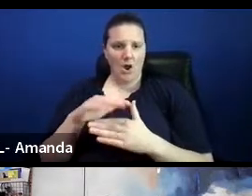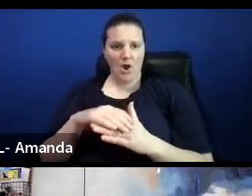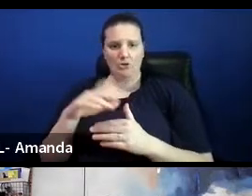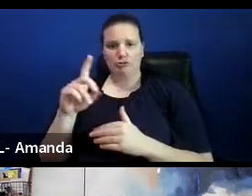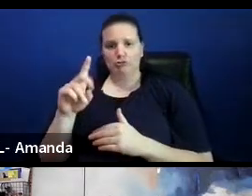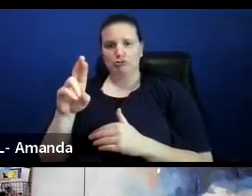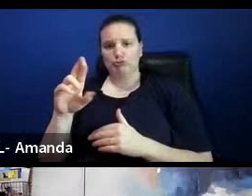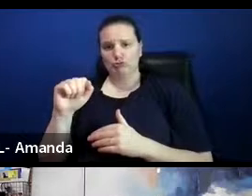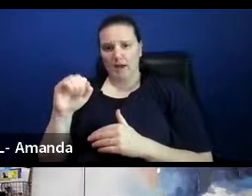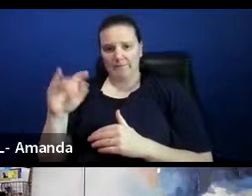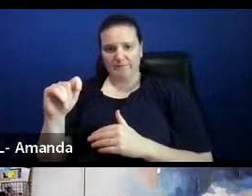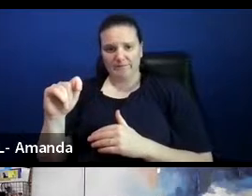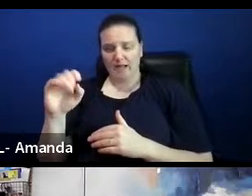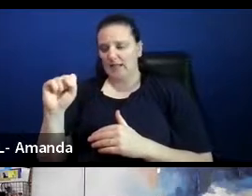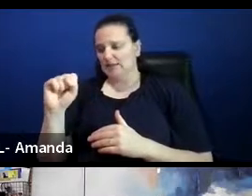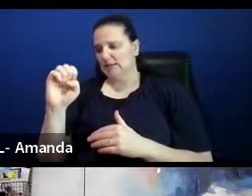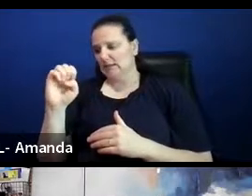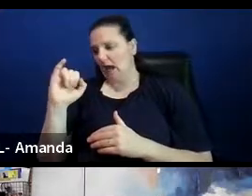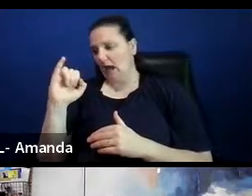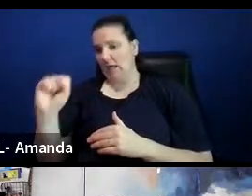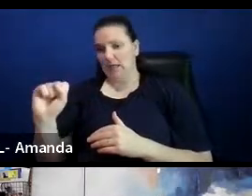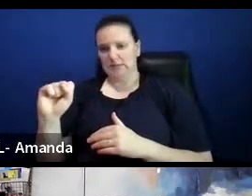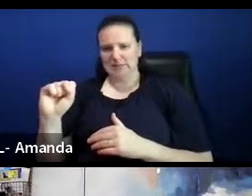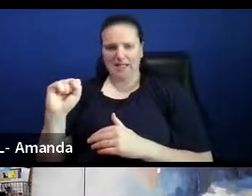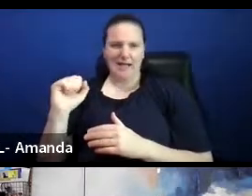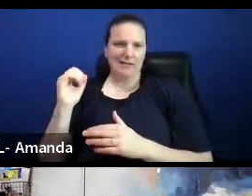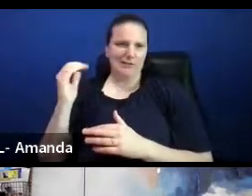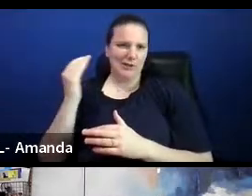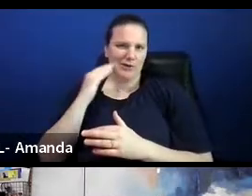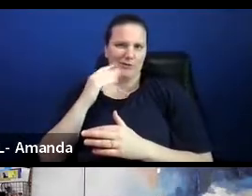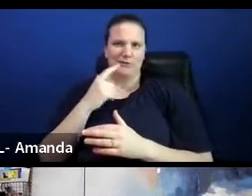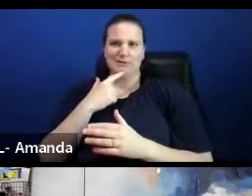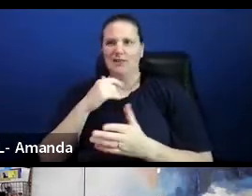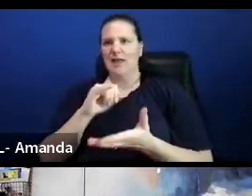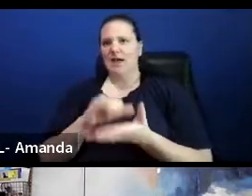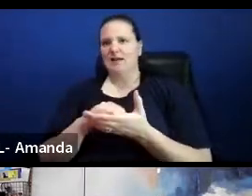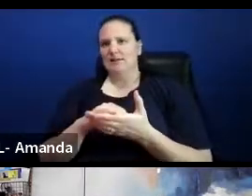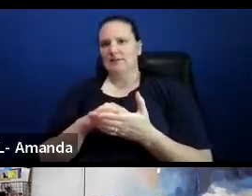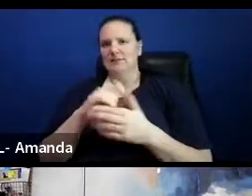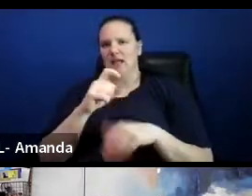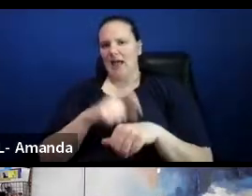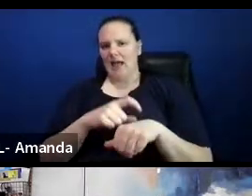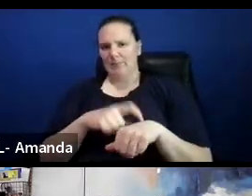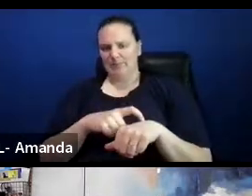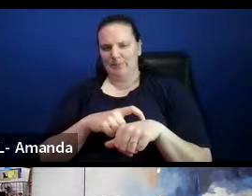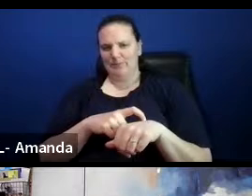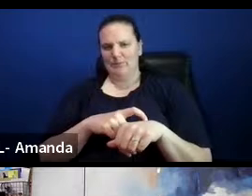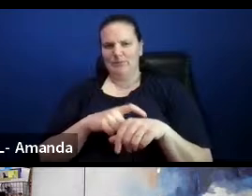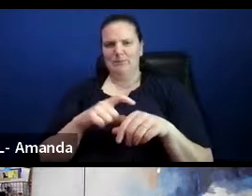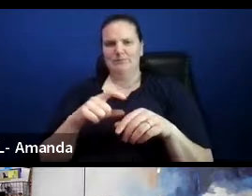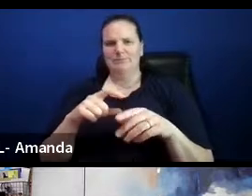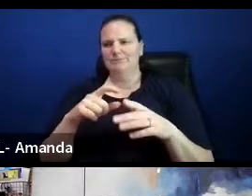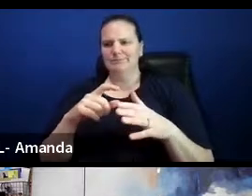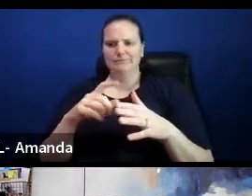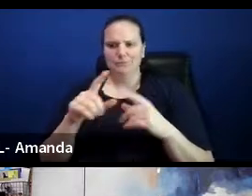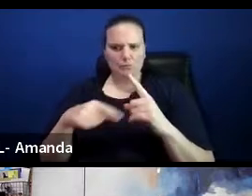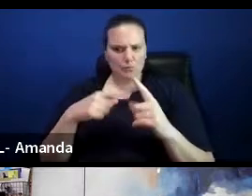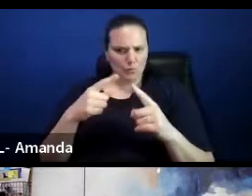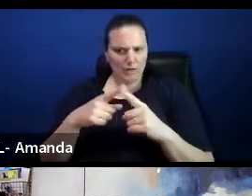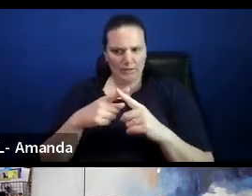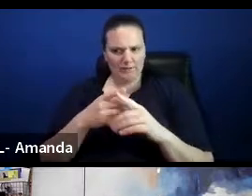SCIS? I know you said the submission, we've kind of got the submission time frame ironed out, but do we know when we might have it